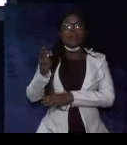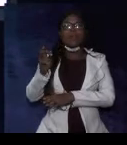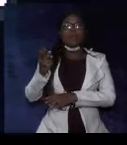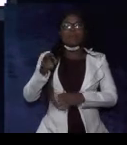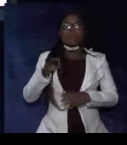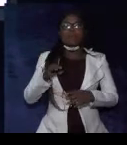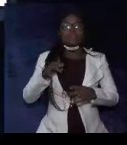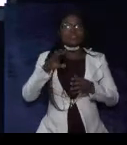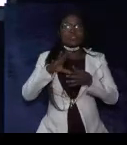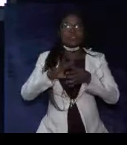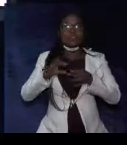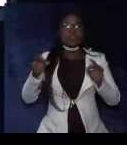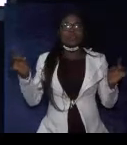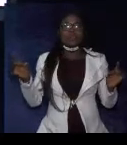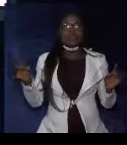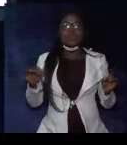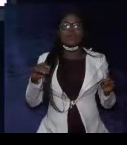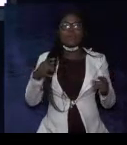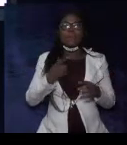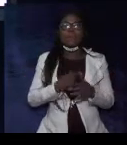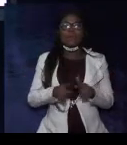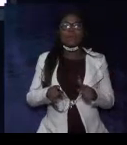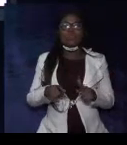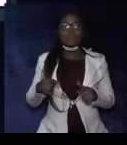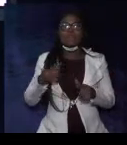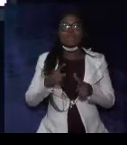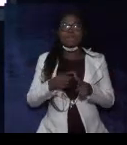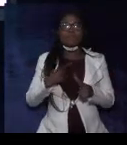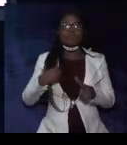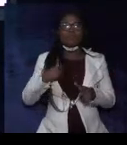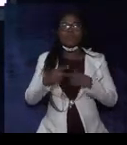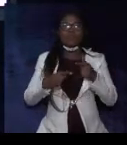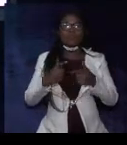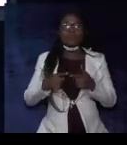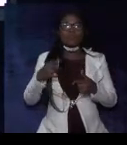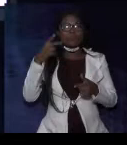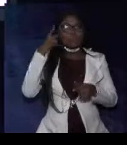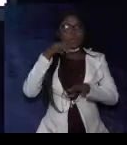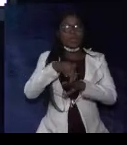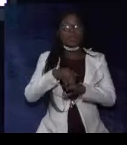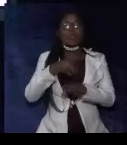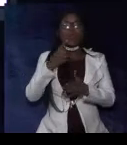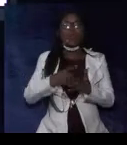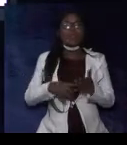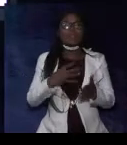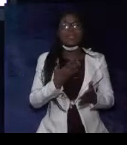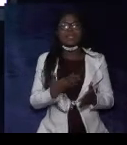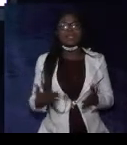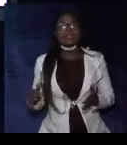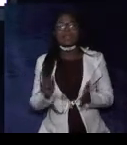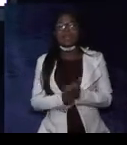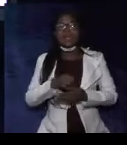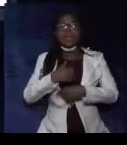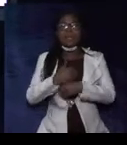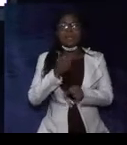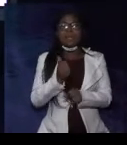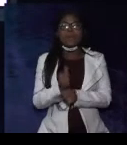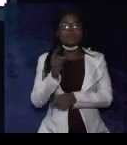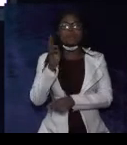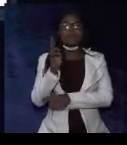I know you love stories. But then we want to look at what are those things that make up a good